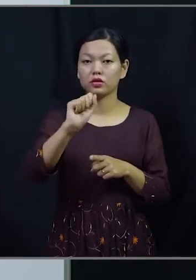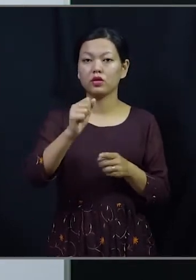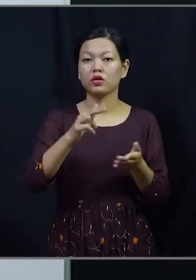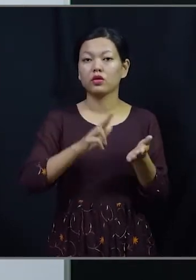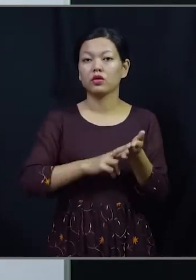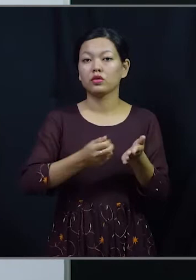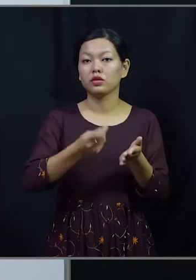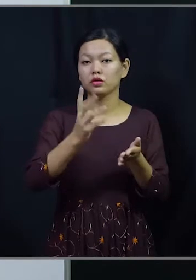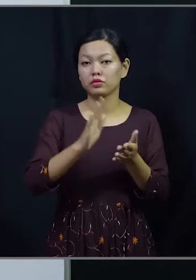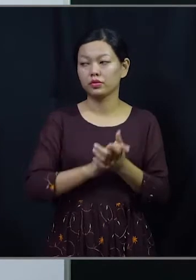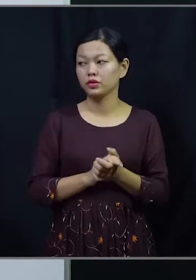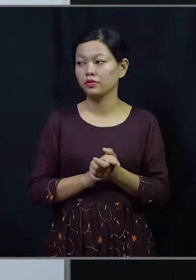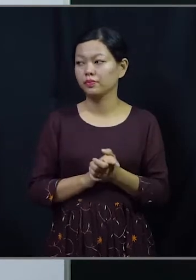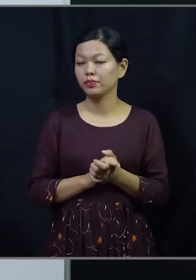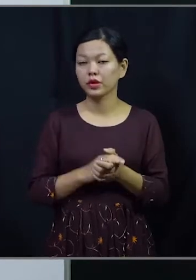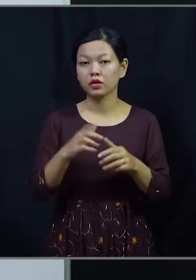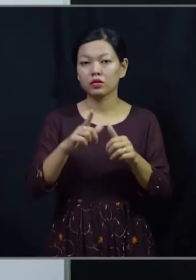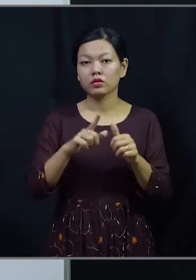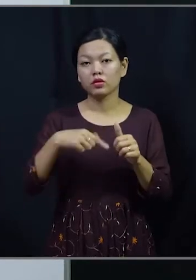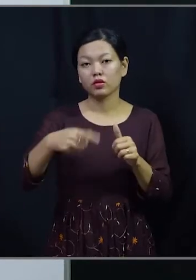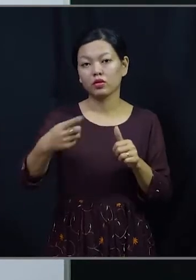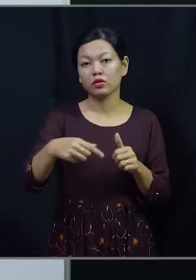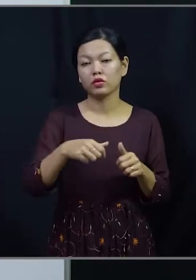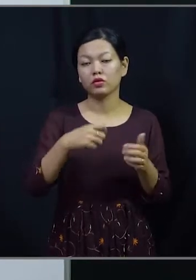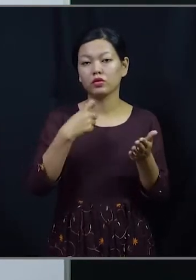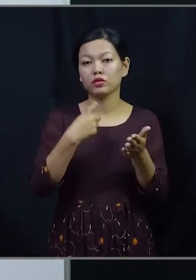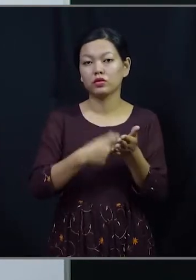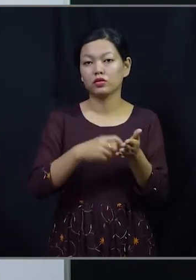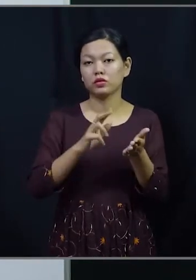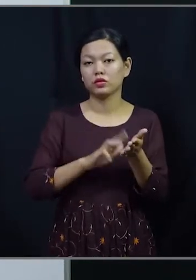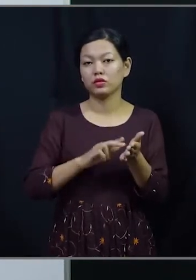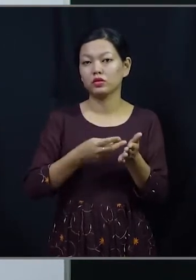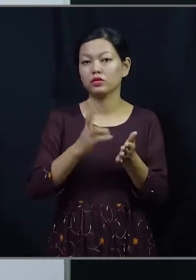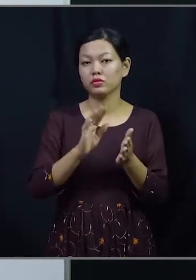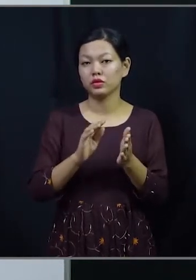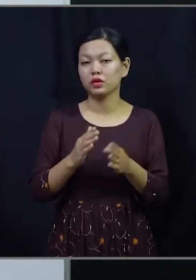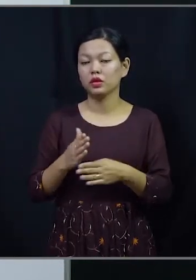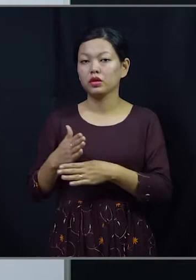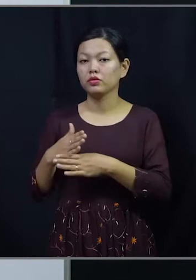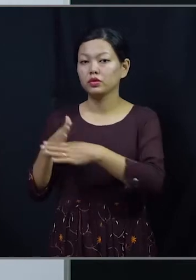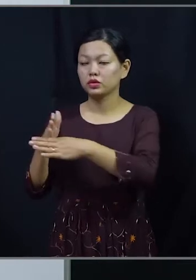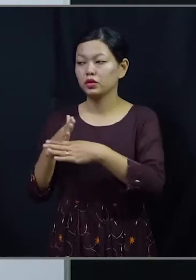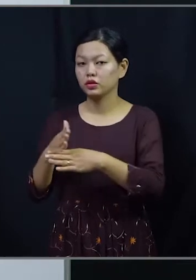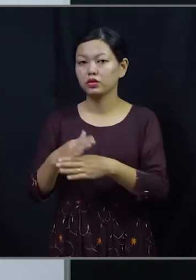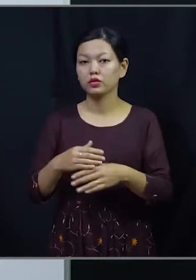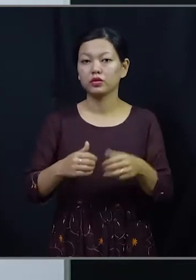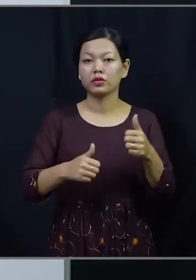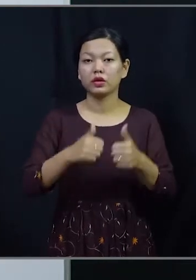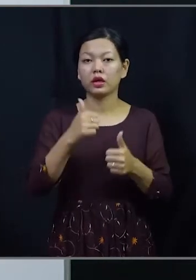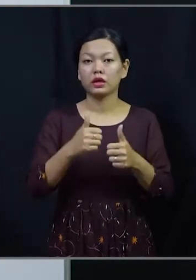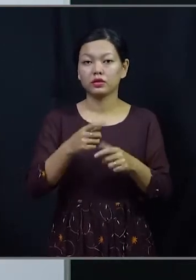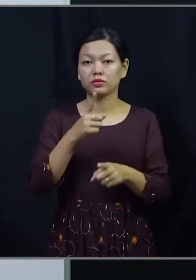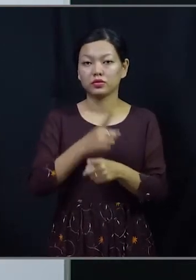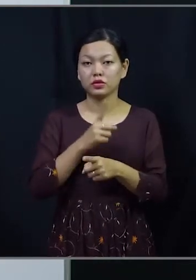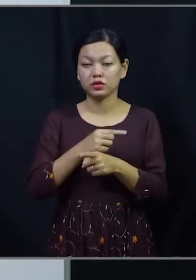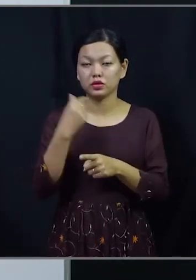again the roll for every roll number. They will assign a code number and give it to the examiners. Okay, so that is our function